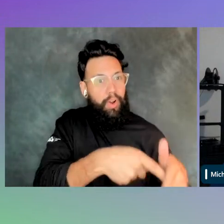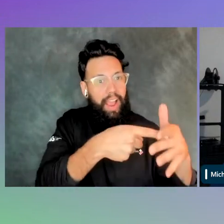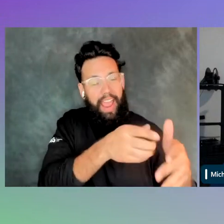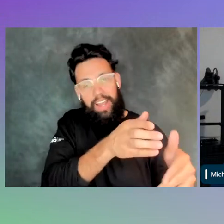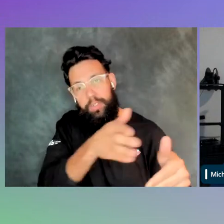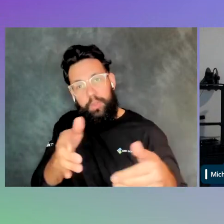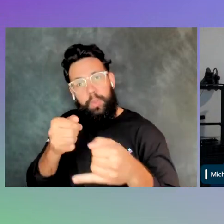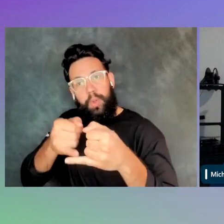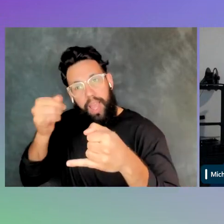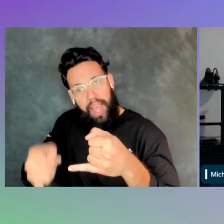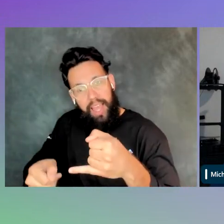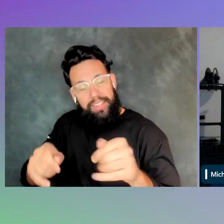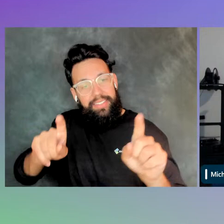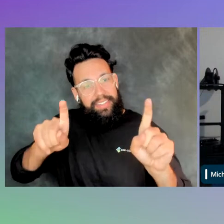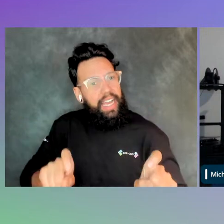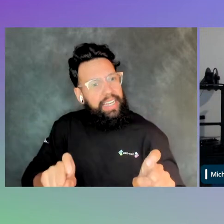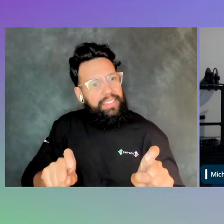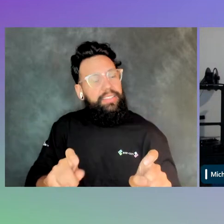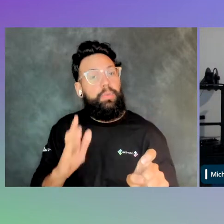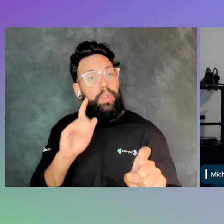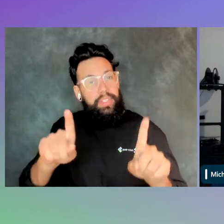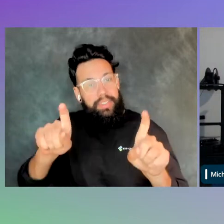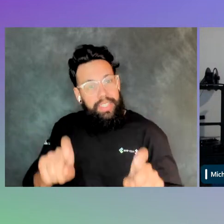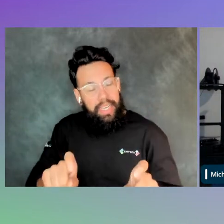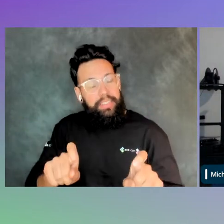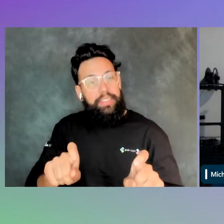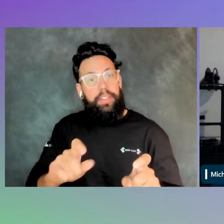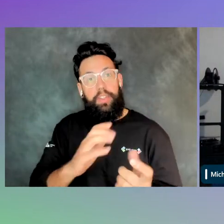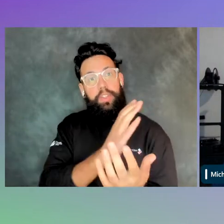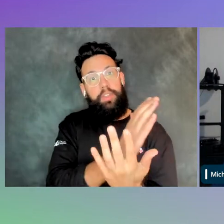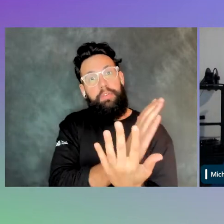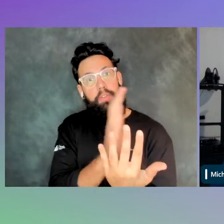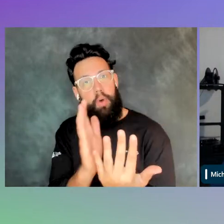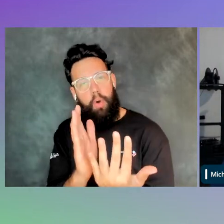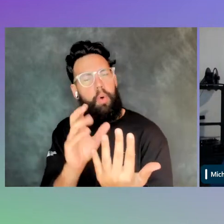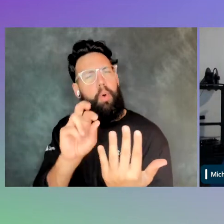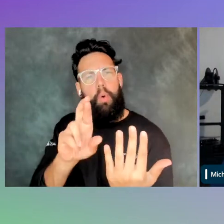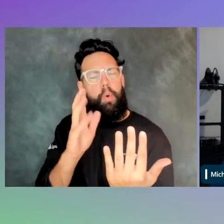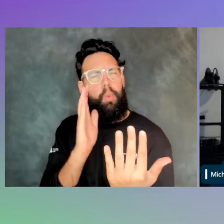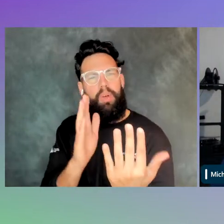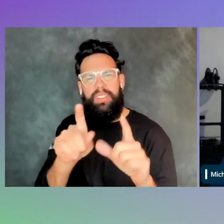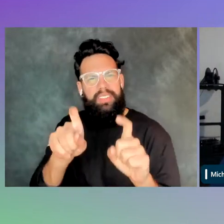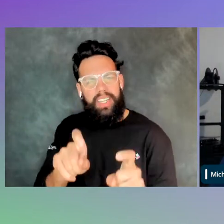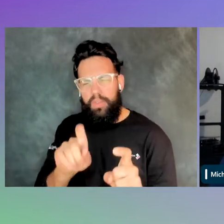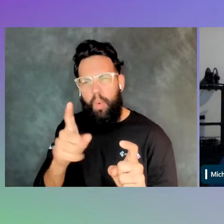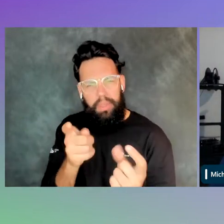test flow or only at the start, end, and somewhere else?